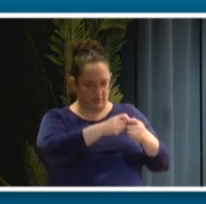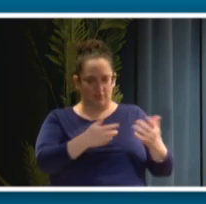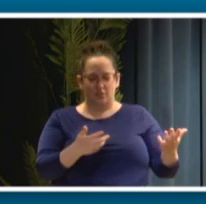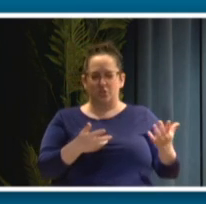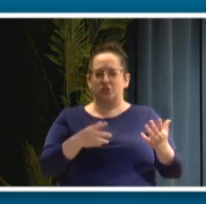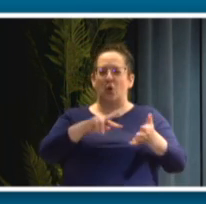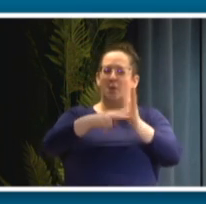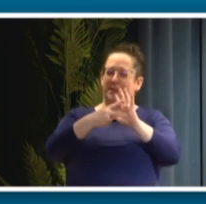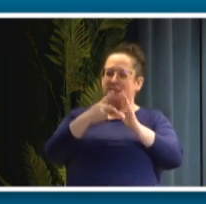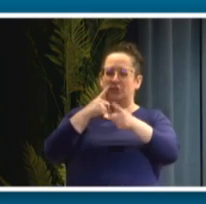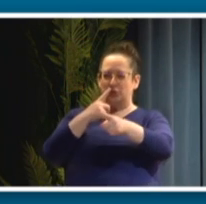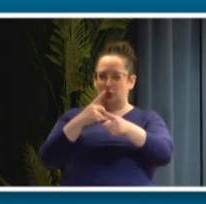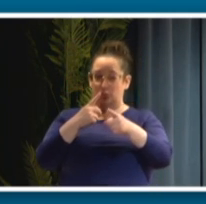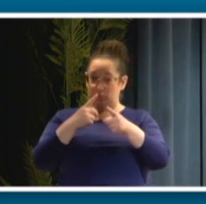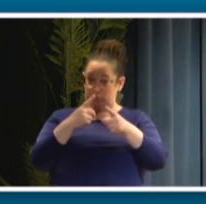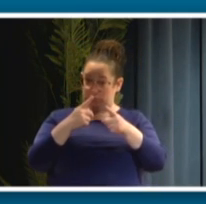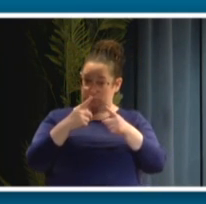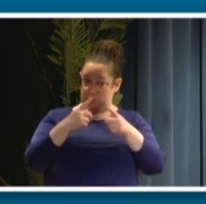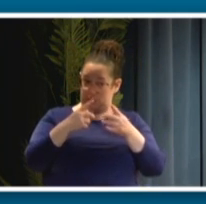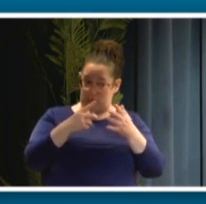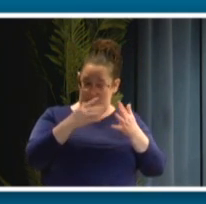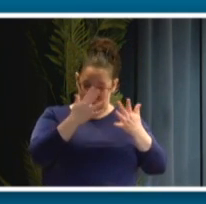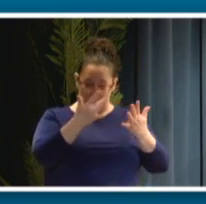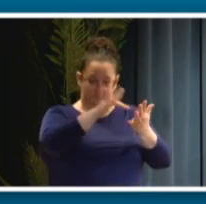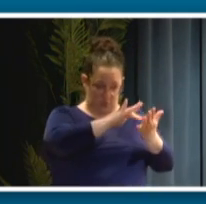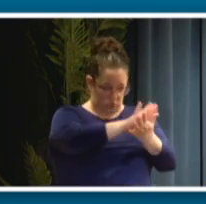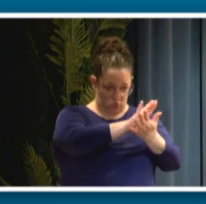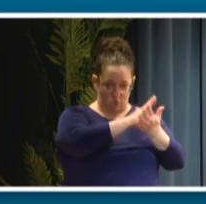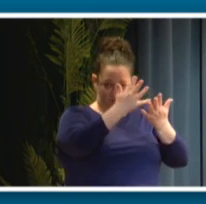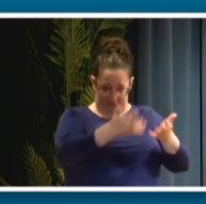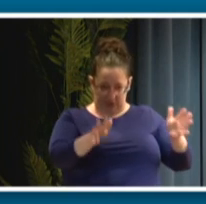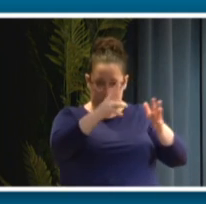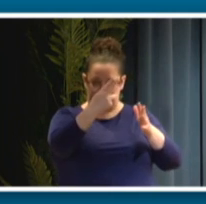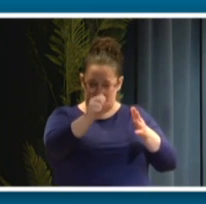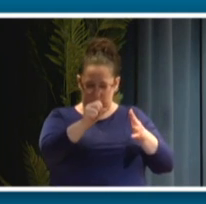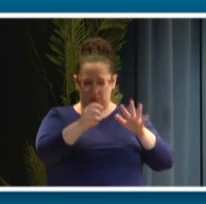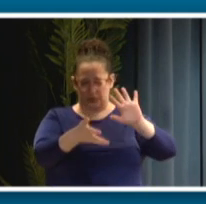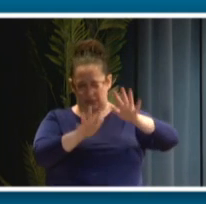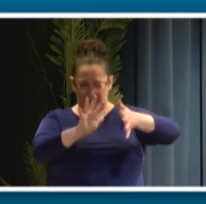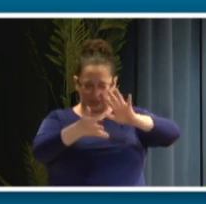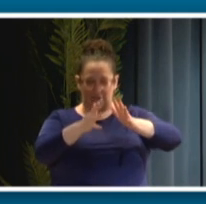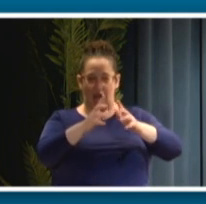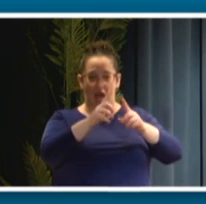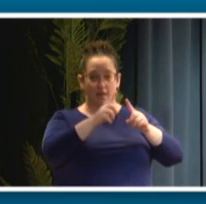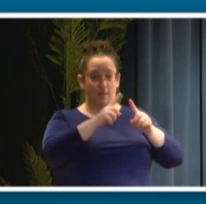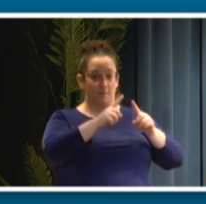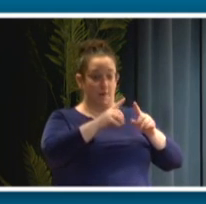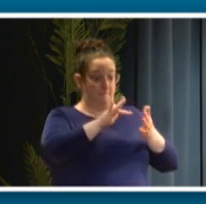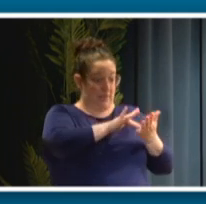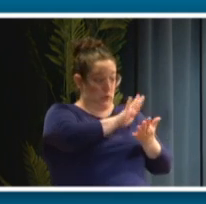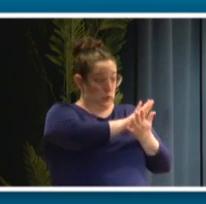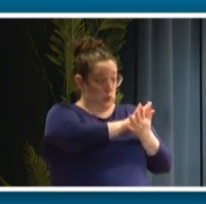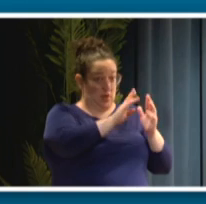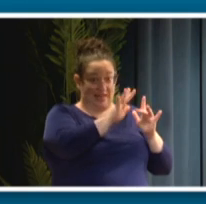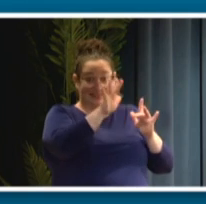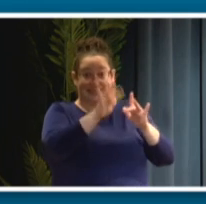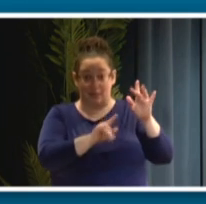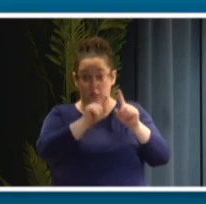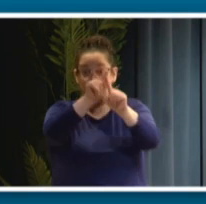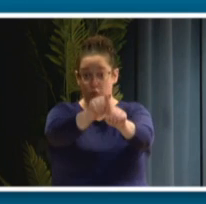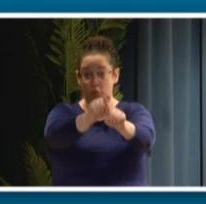Mm-hmm. You ended up going on to college. I did. Yeah. I went on to college. High school, I didn't go from middle school to college, though, I should tell you.